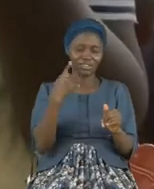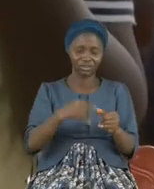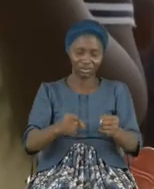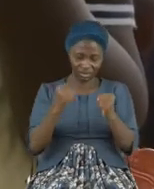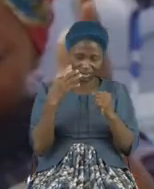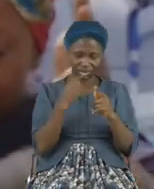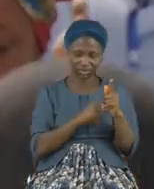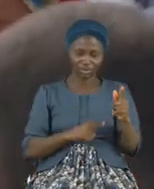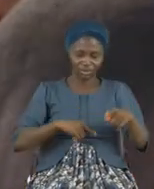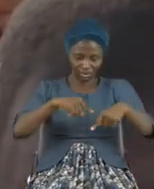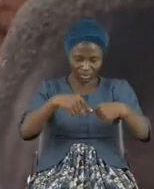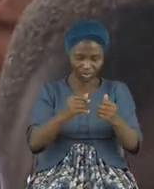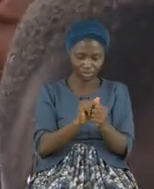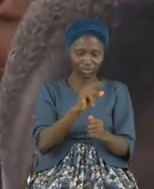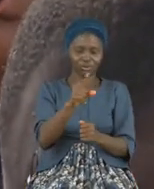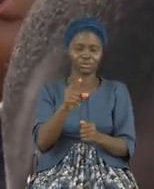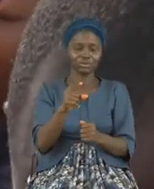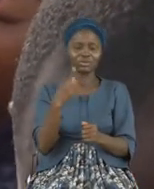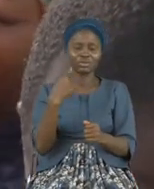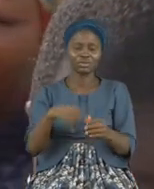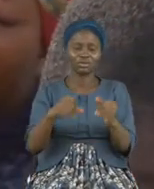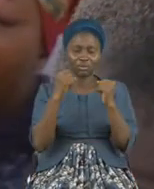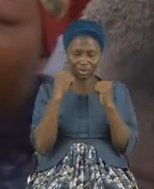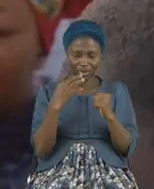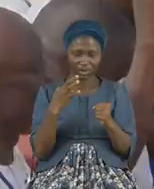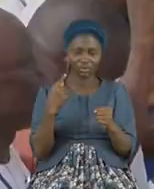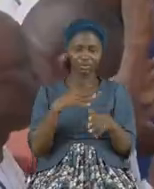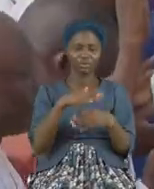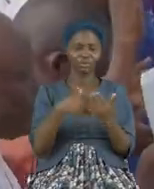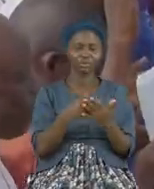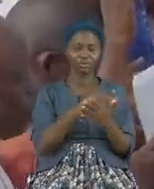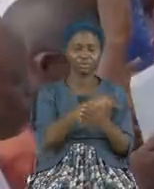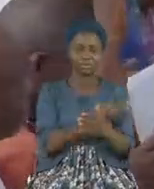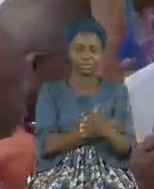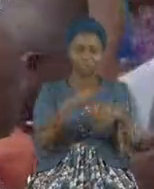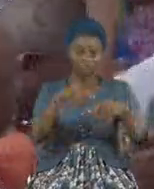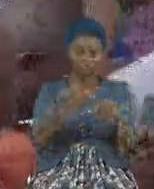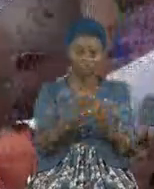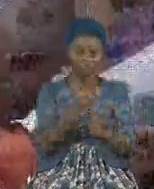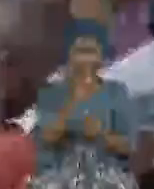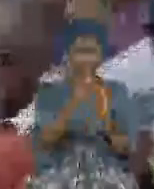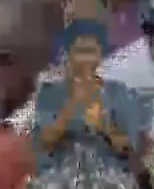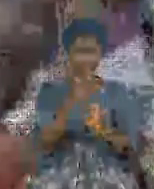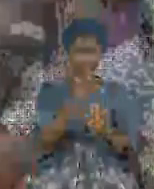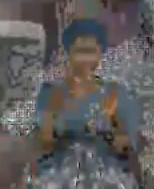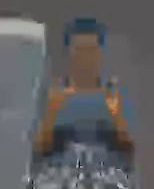you. Amen. The power of the Almighty go with you. Amen. No more